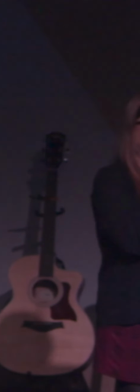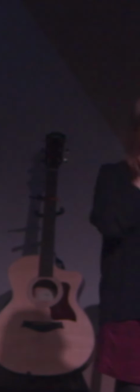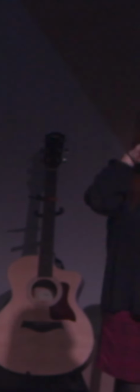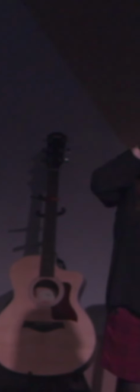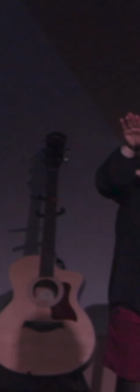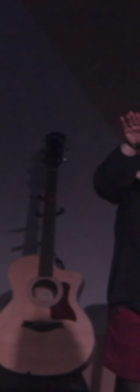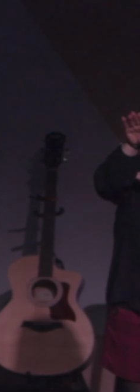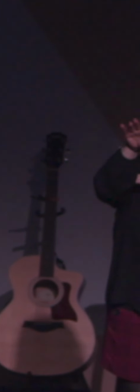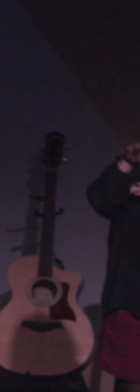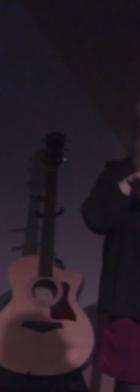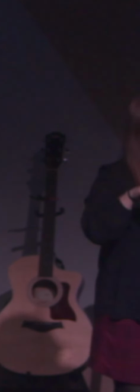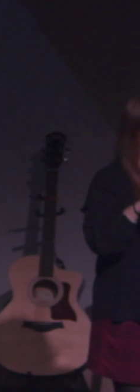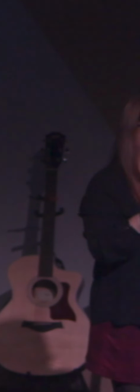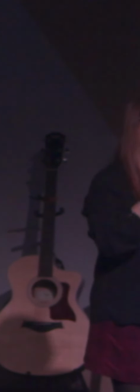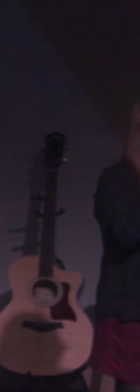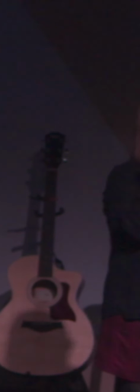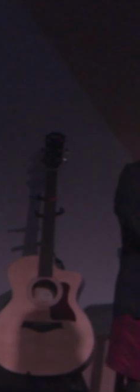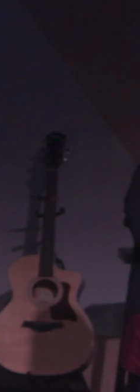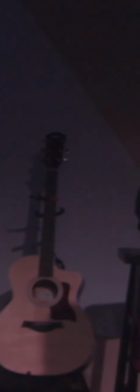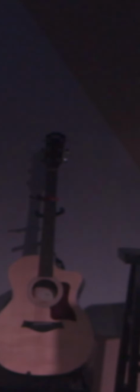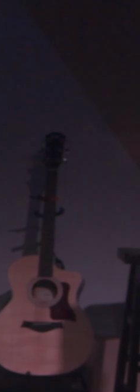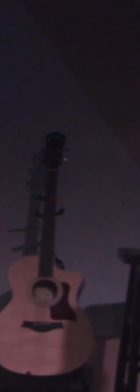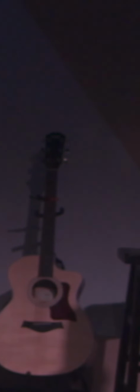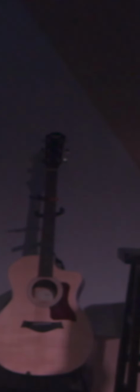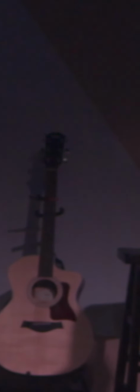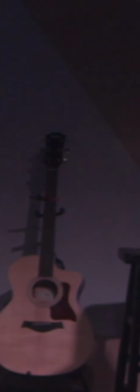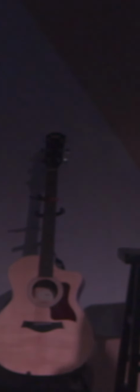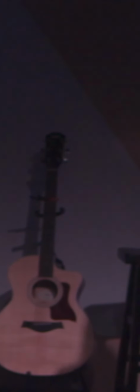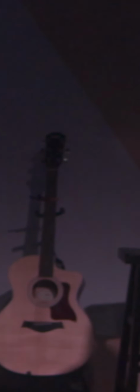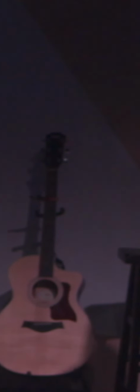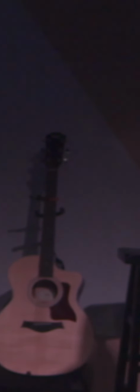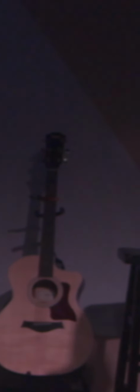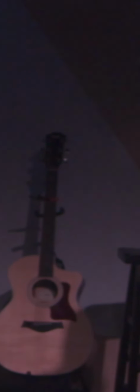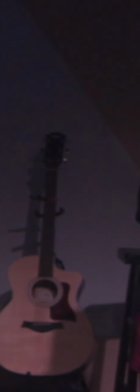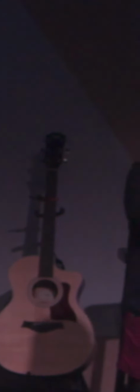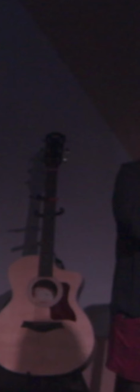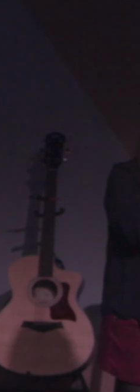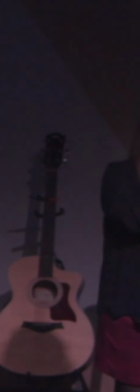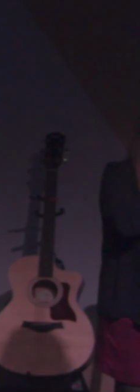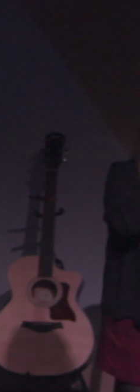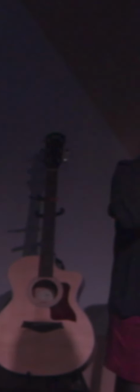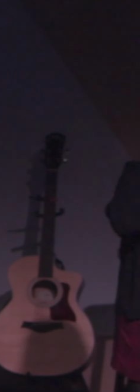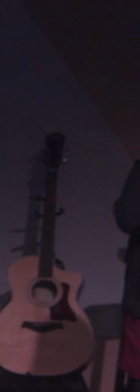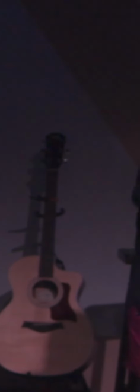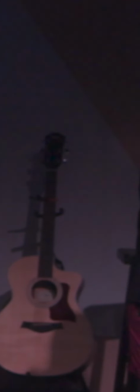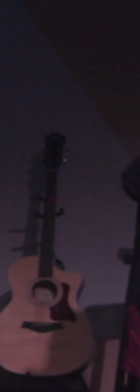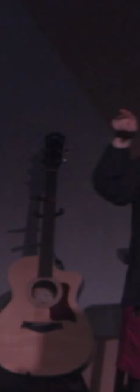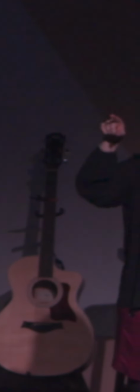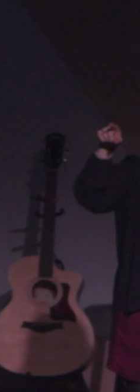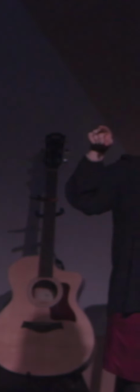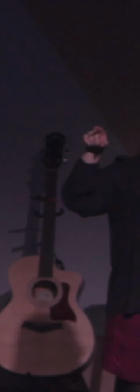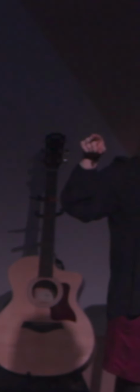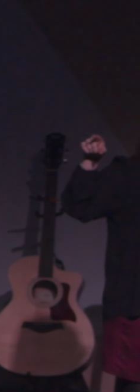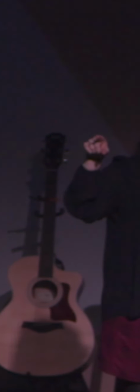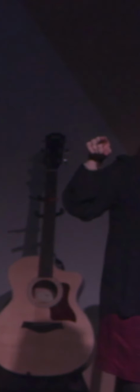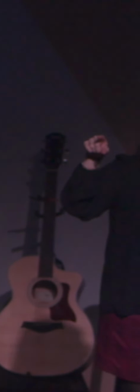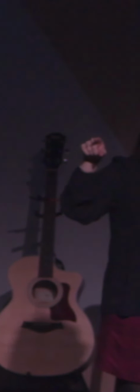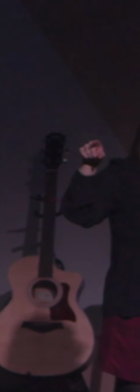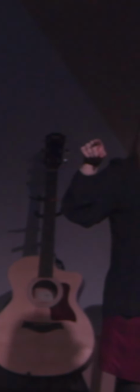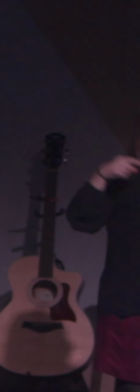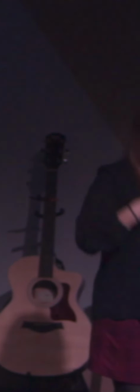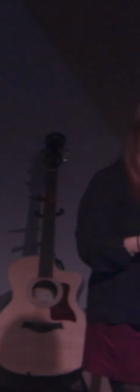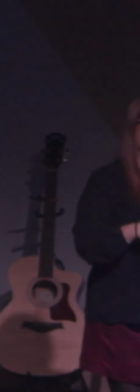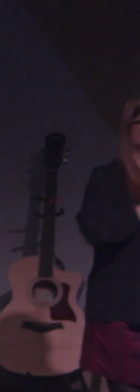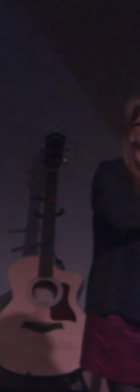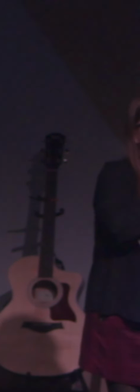well, what this is saying is God is going to prepare a big feast in front of David's enemies, and he'll be able to sit and